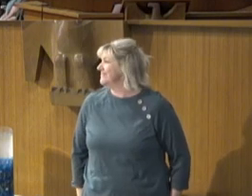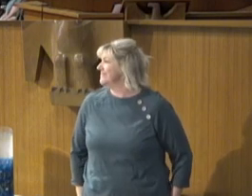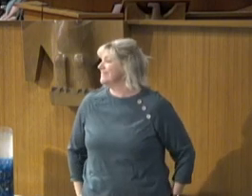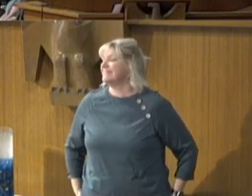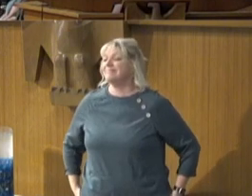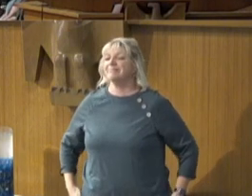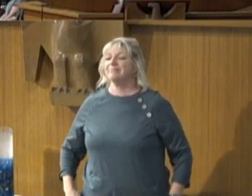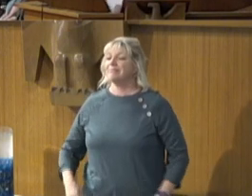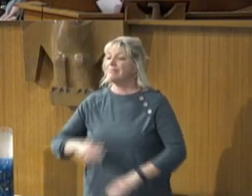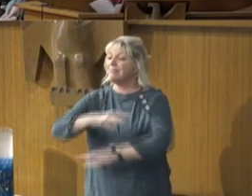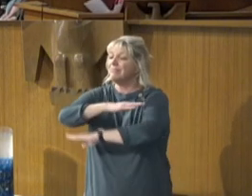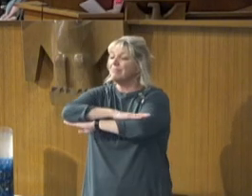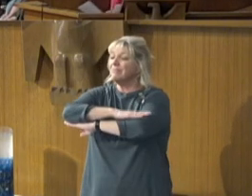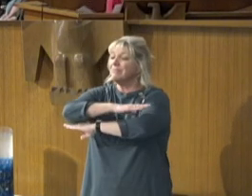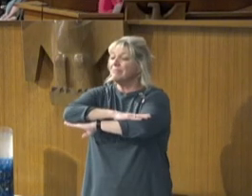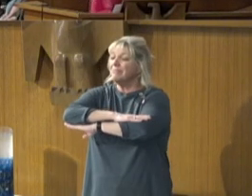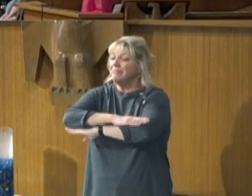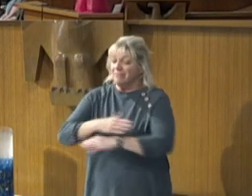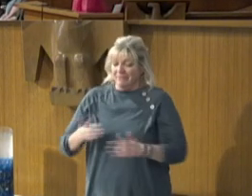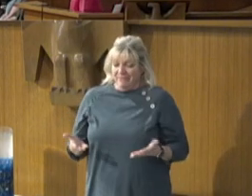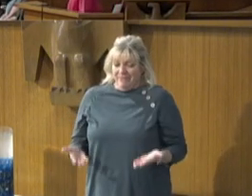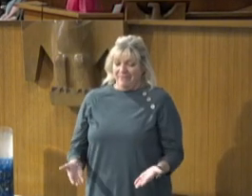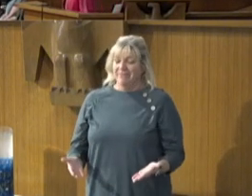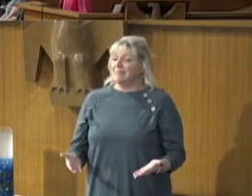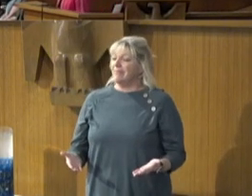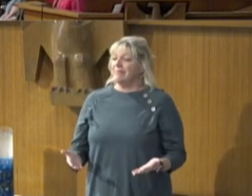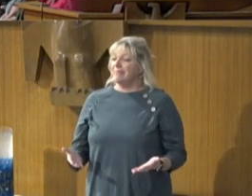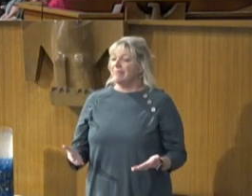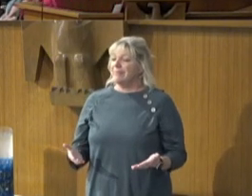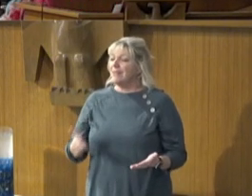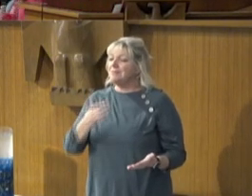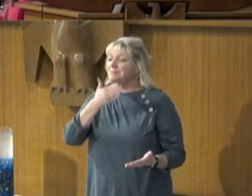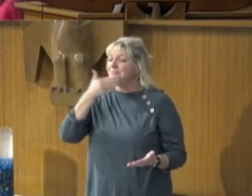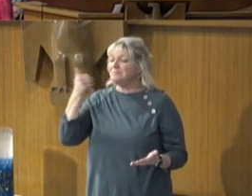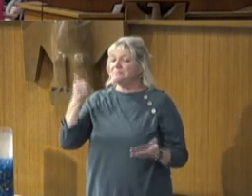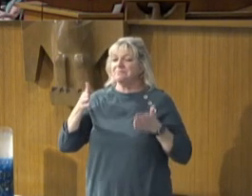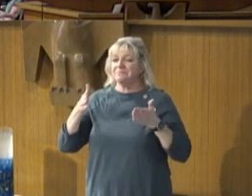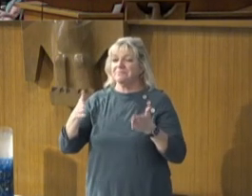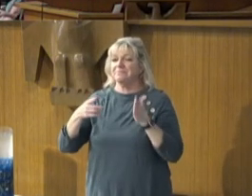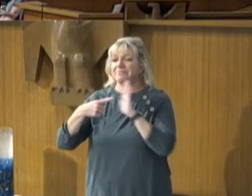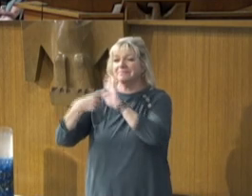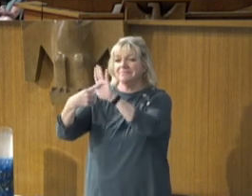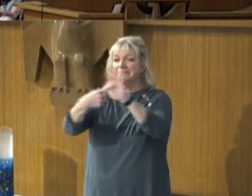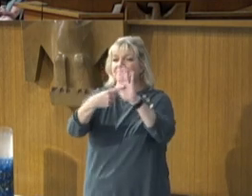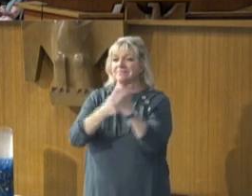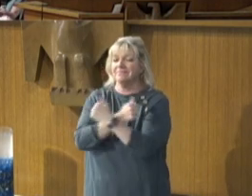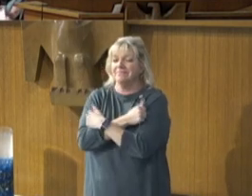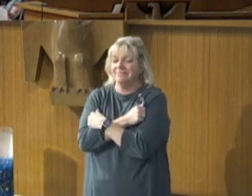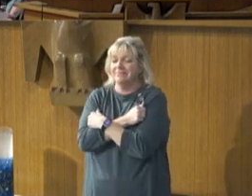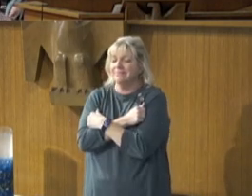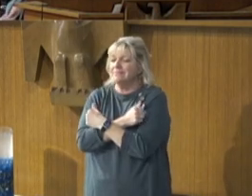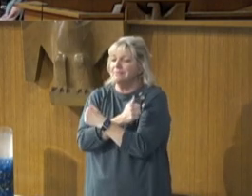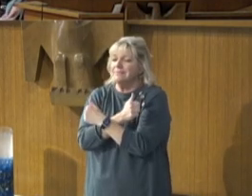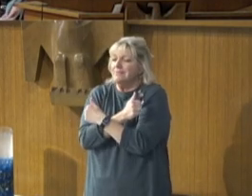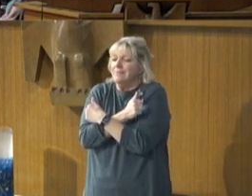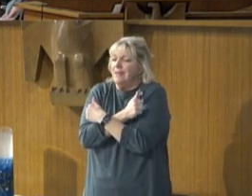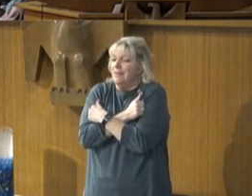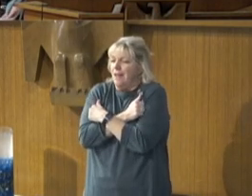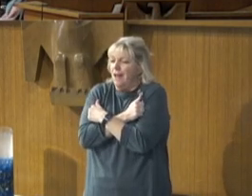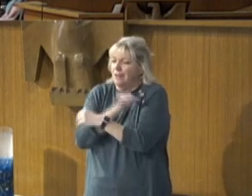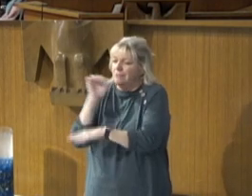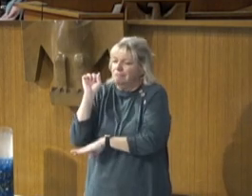The communion table is the greatest declaration of love, a love that transcends even